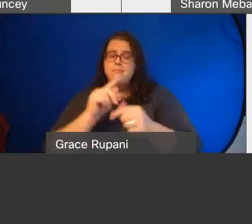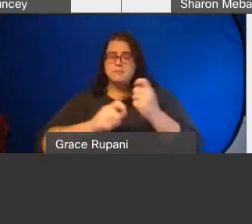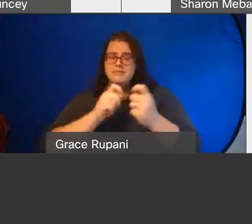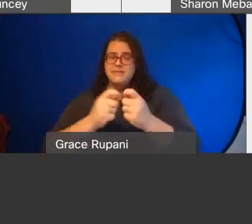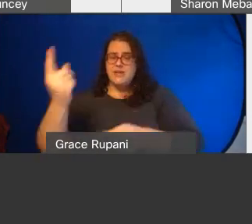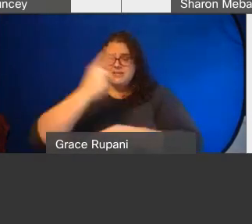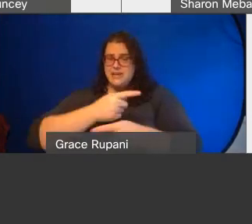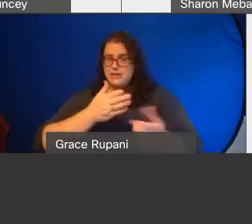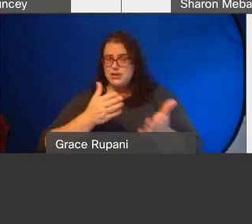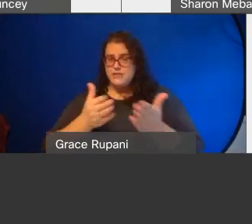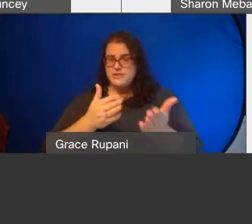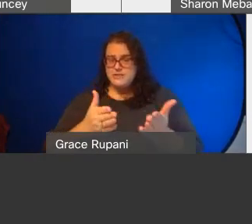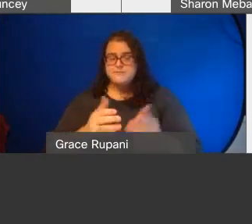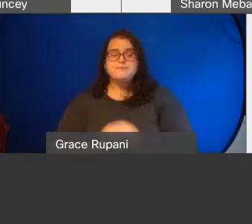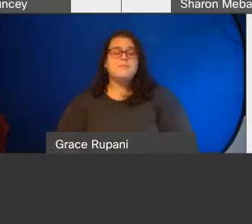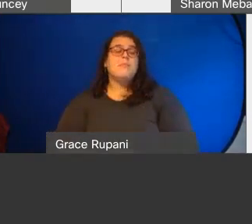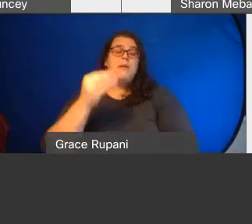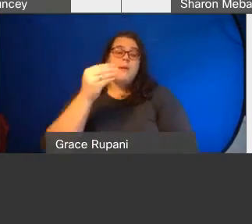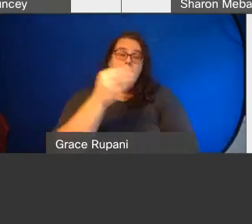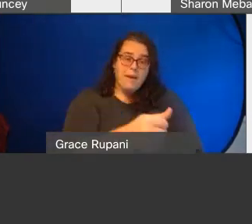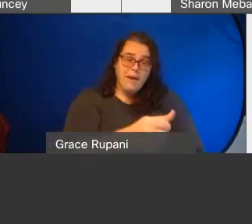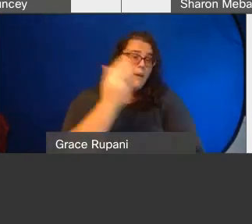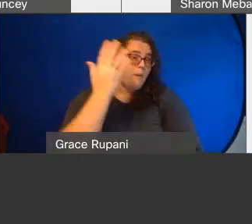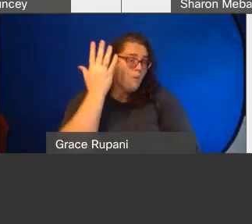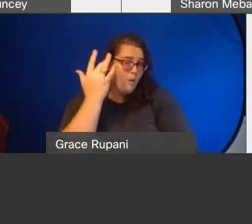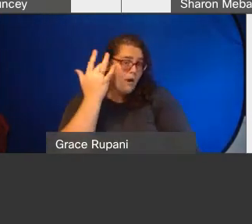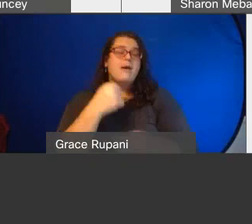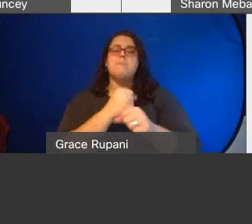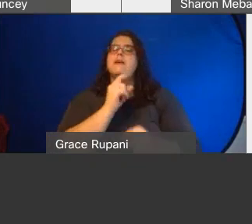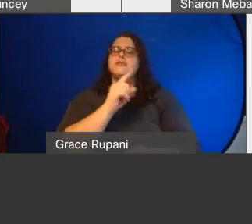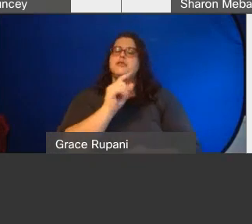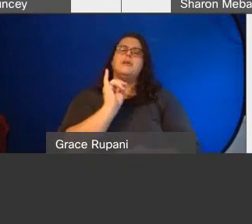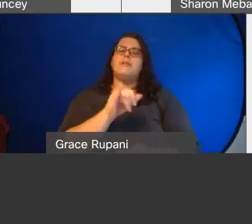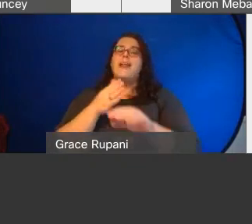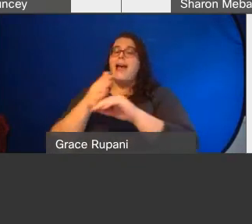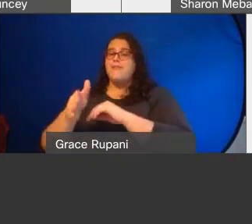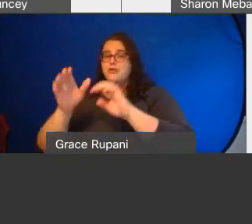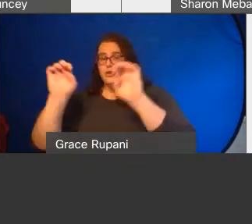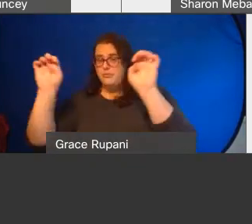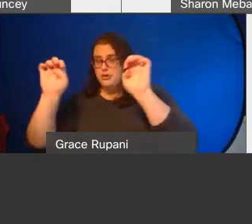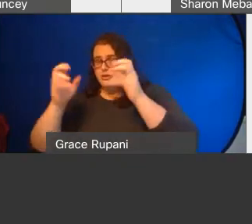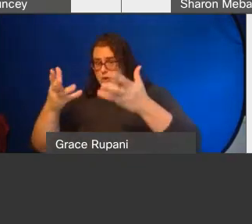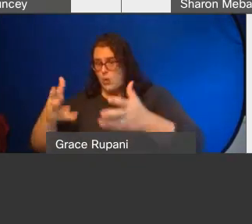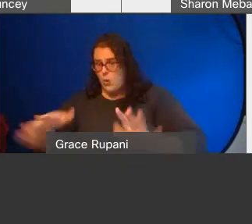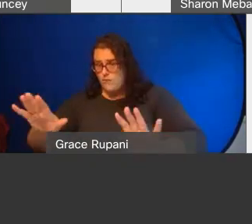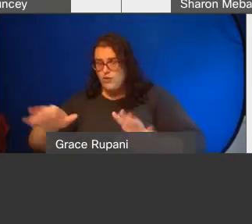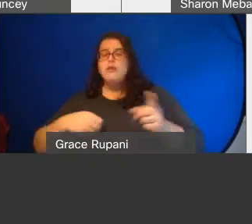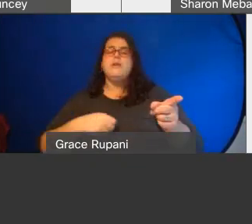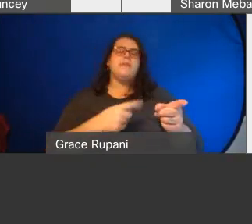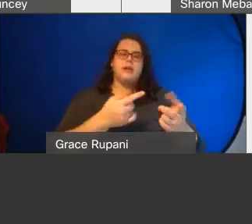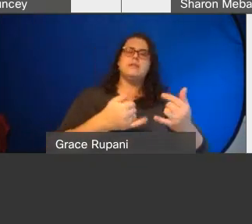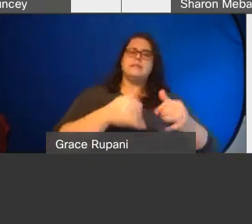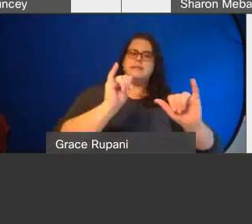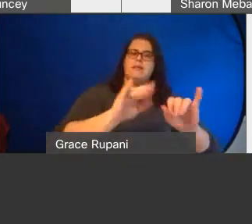ensure the viability of those particular providers once the public health emergency is over. They are people